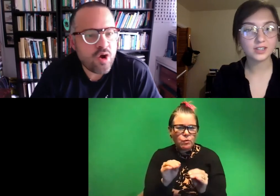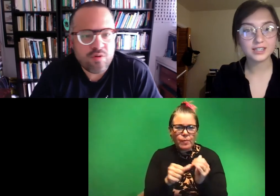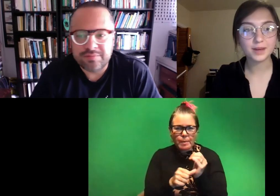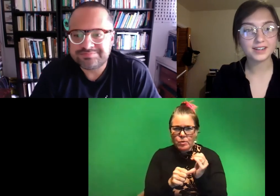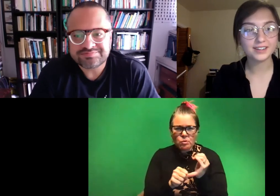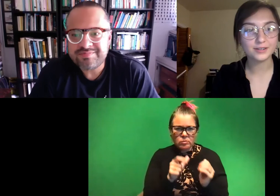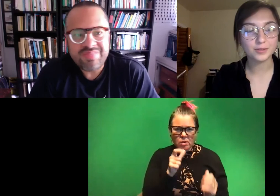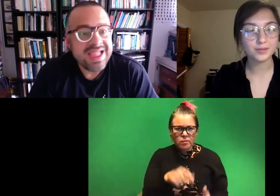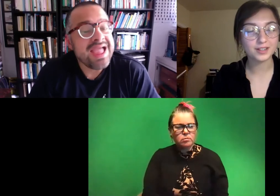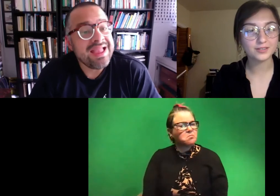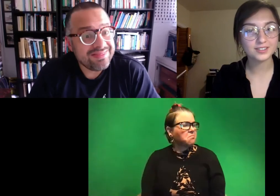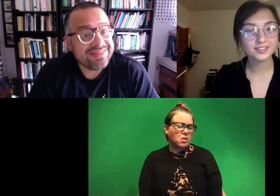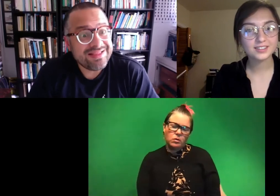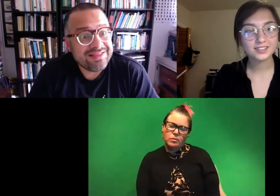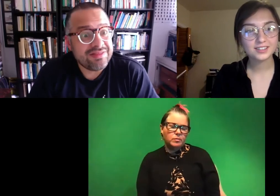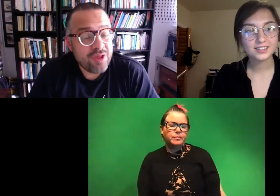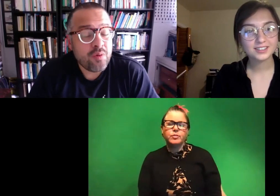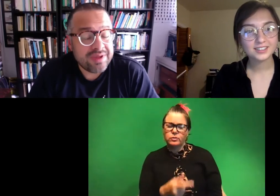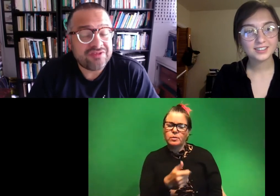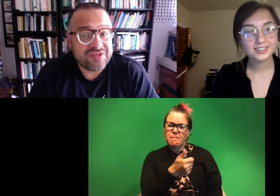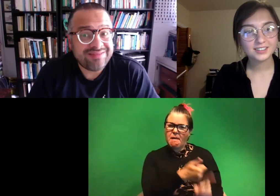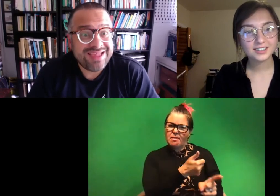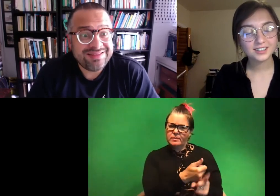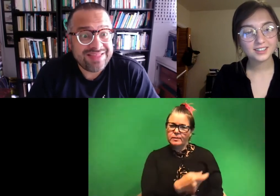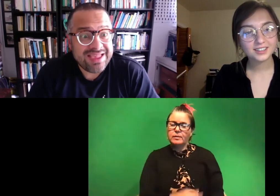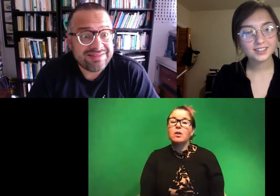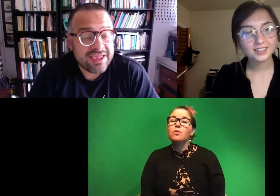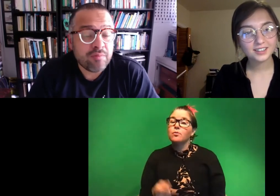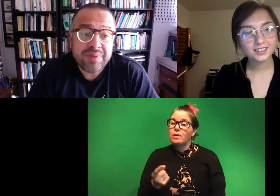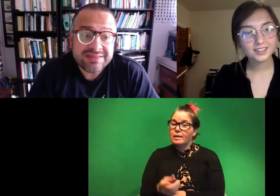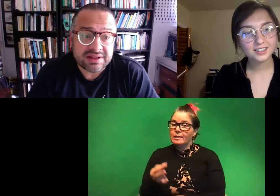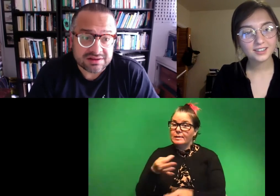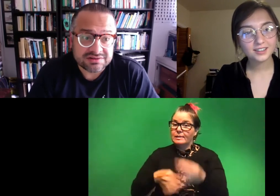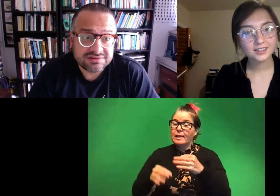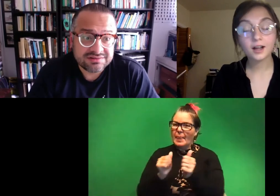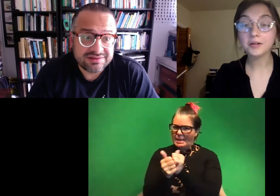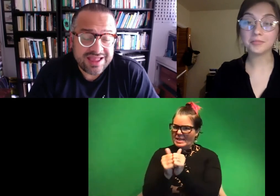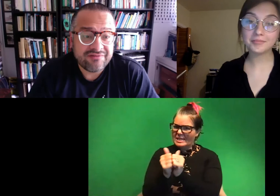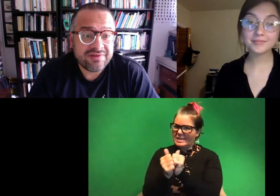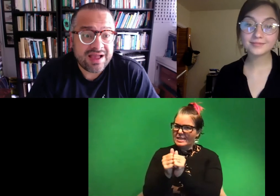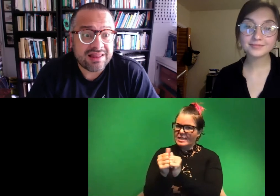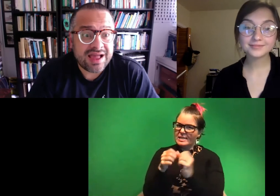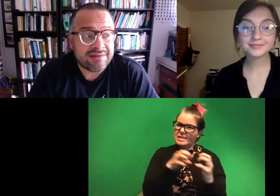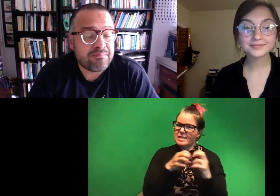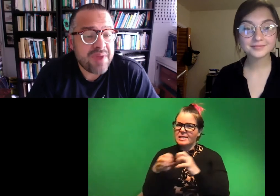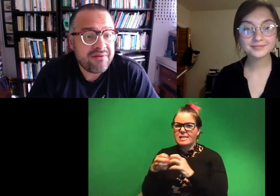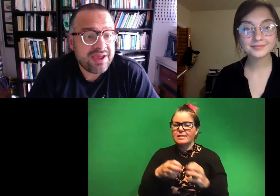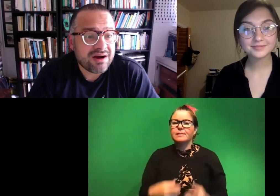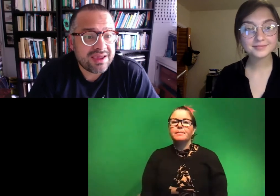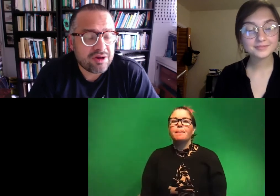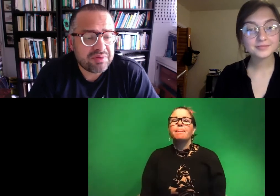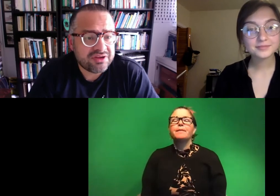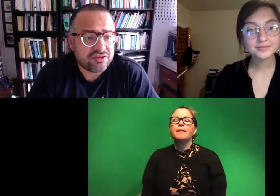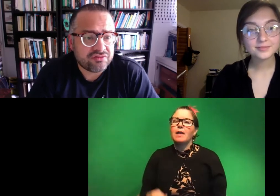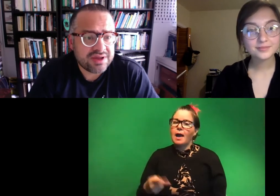just independent, do it by themselves. No, instead they compete a lot. Oh. They have a very